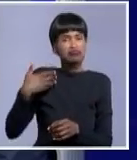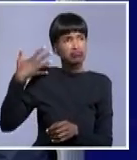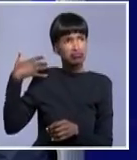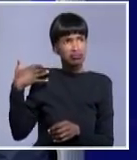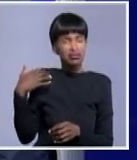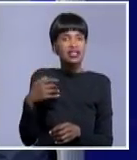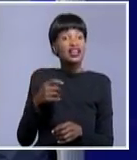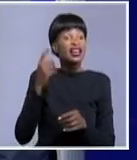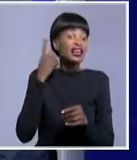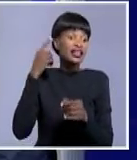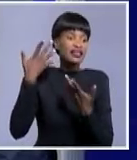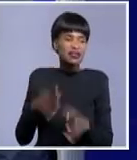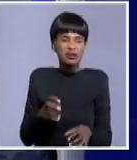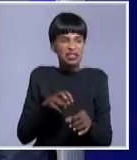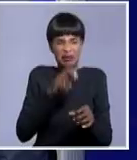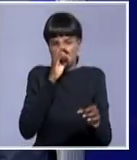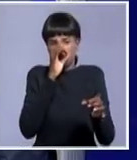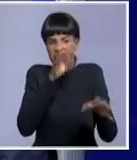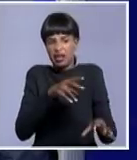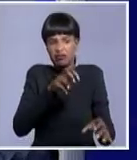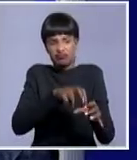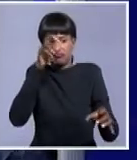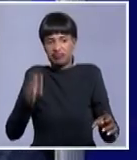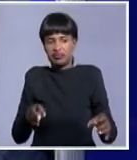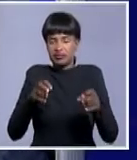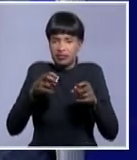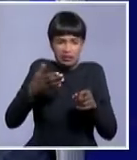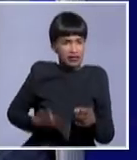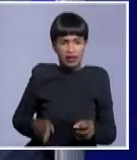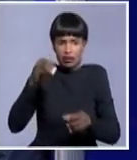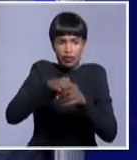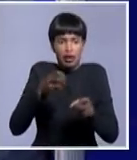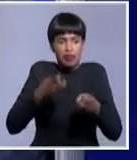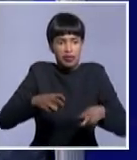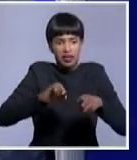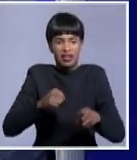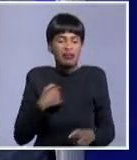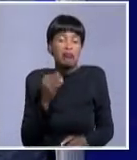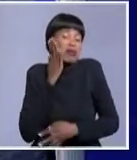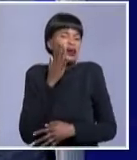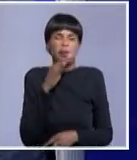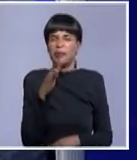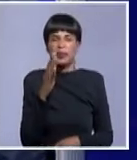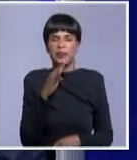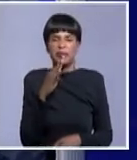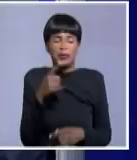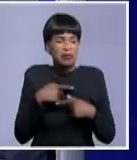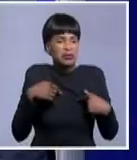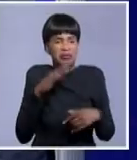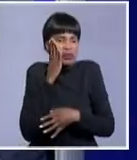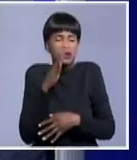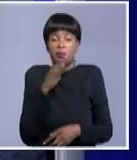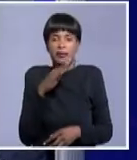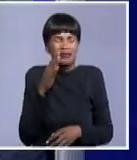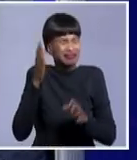they were contemplating boycotting the conference and so on. So it is not a surprise to us. But nevertheless,